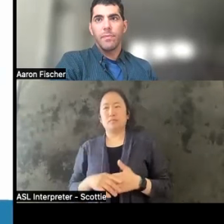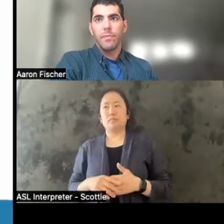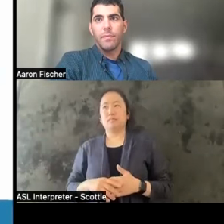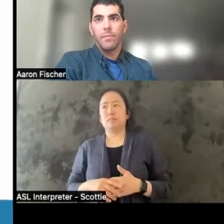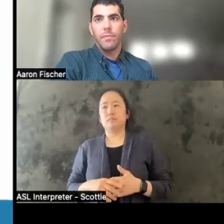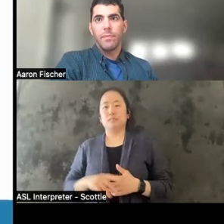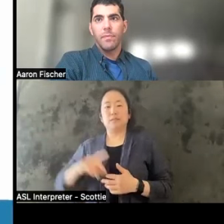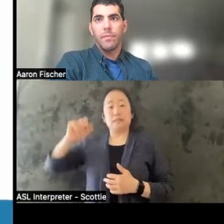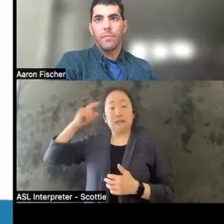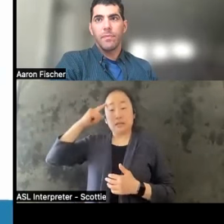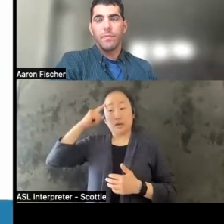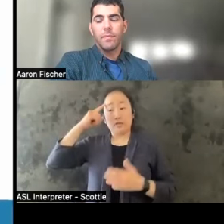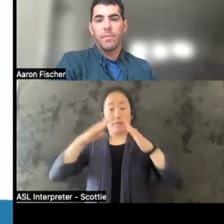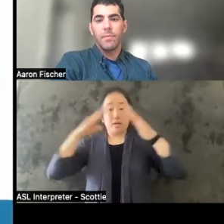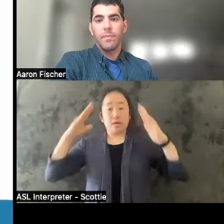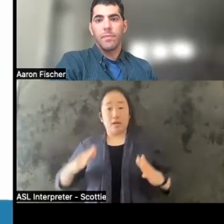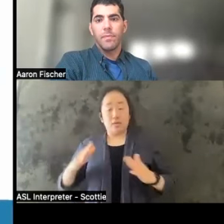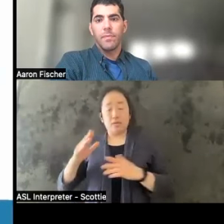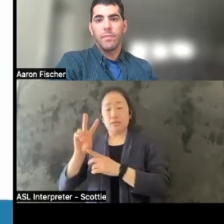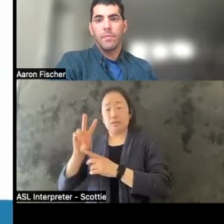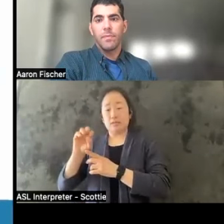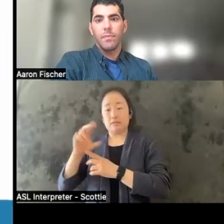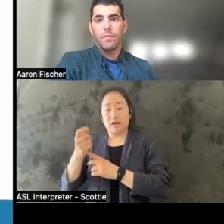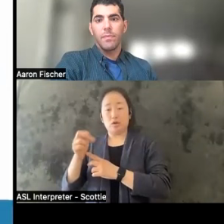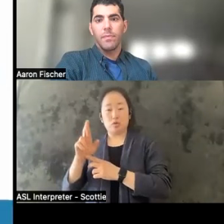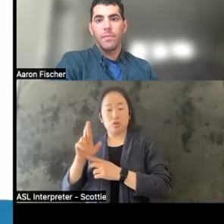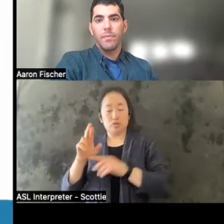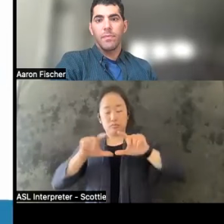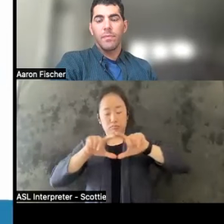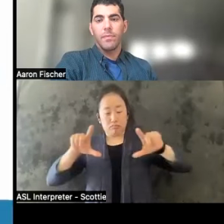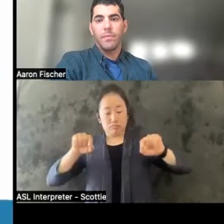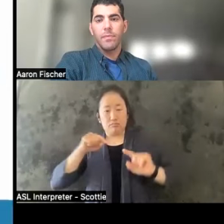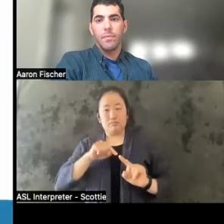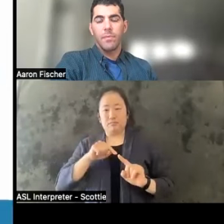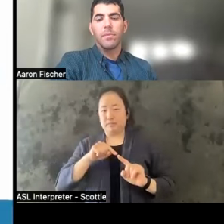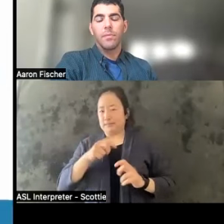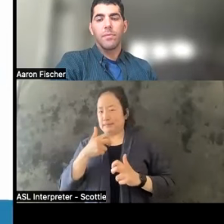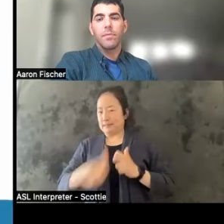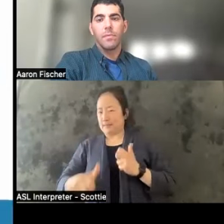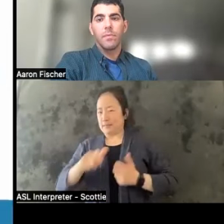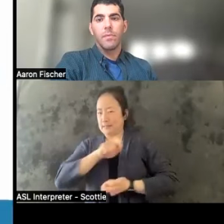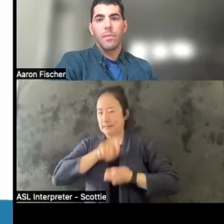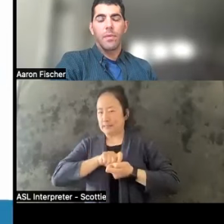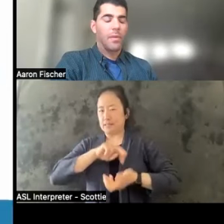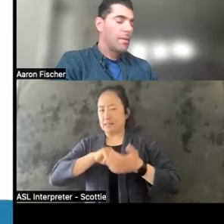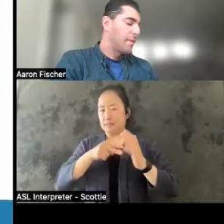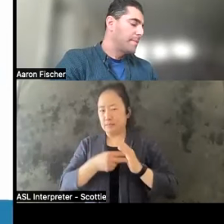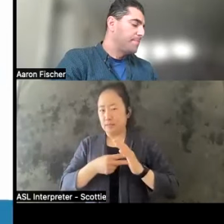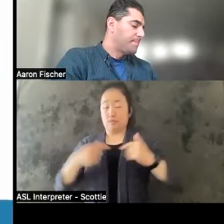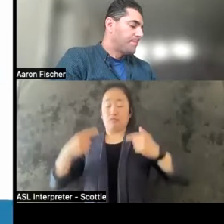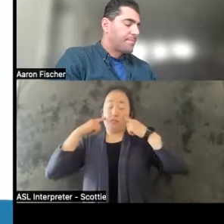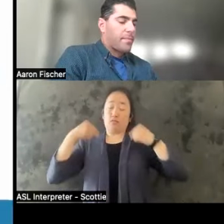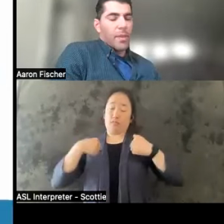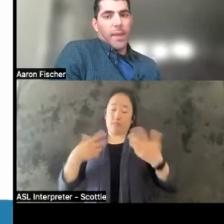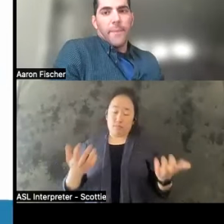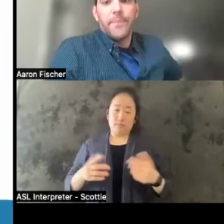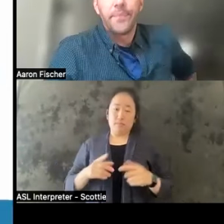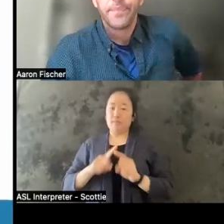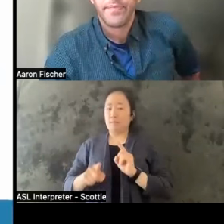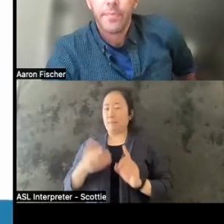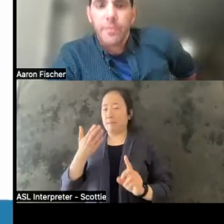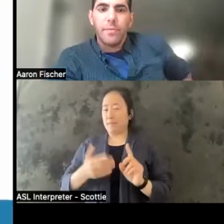government housing vouchers it's hard to tell exactly what that means, or at least it's hard to tell for me, but that may also bring